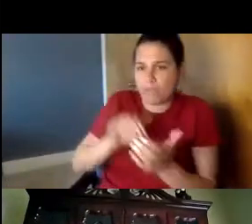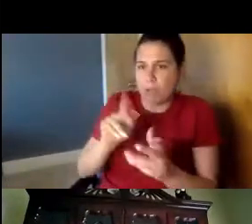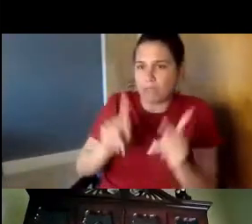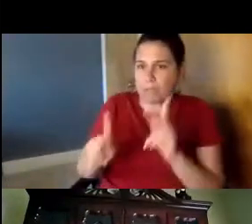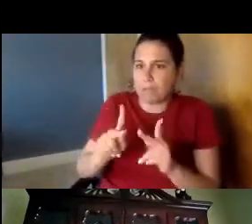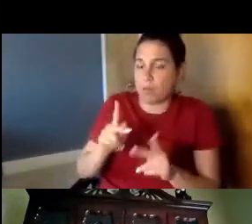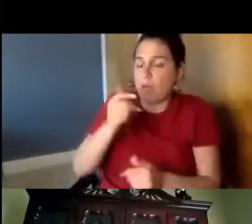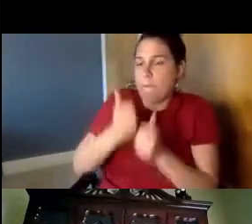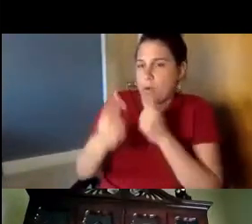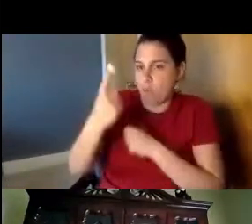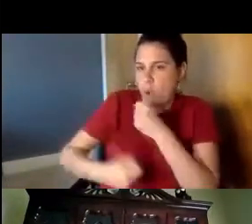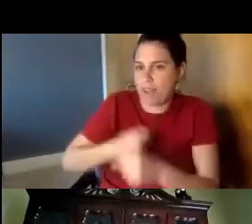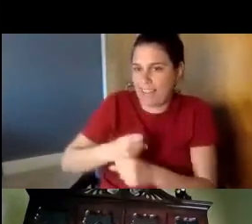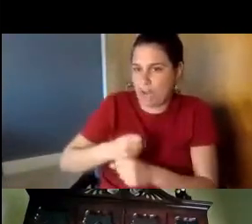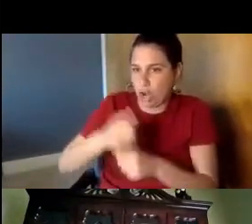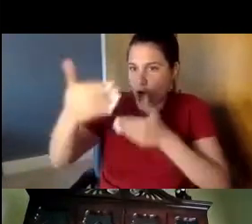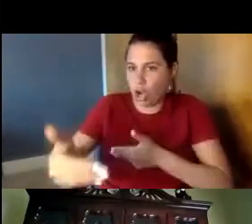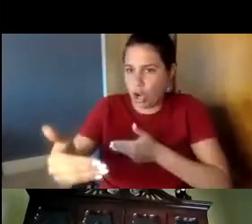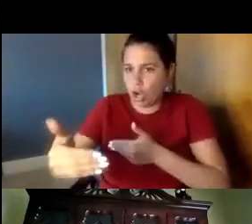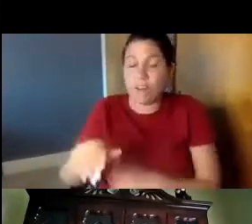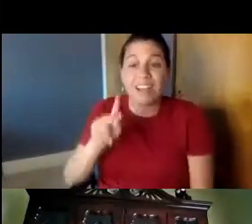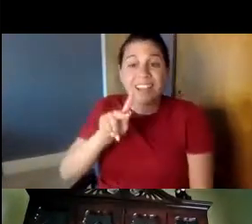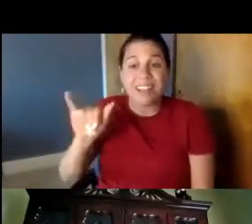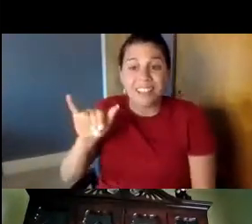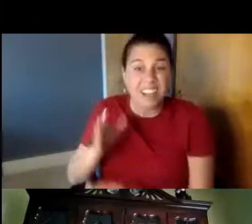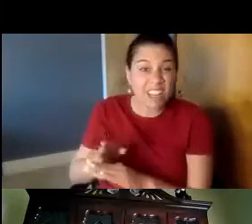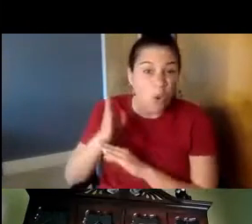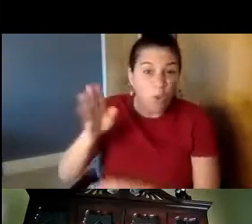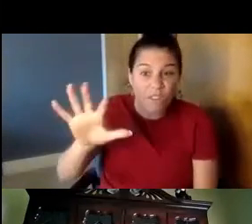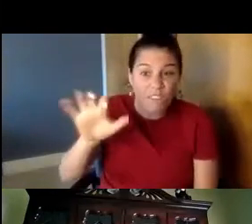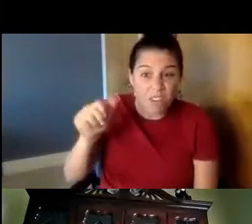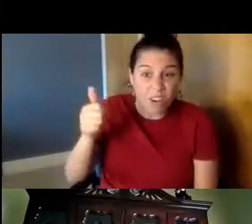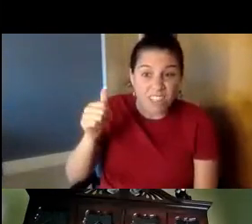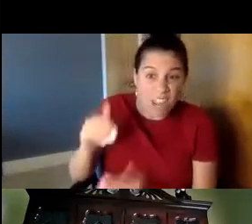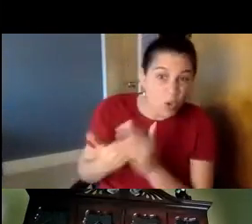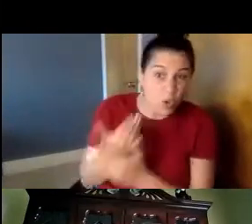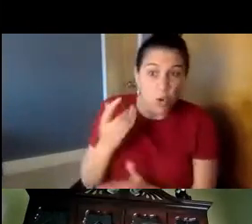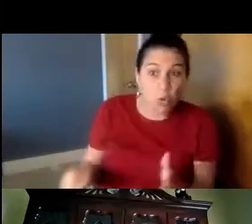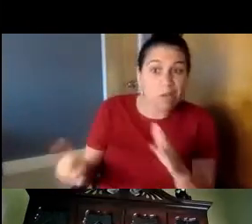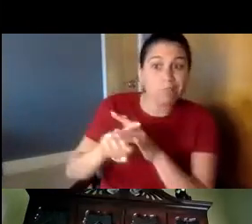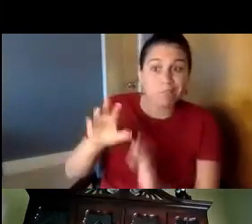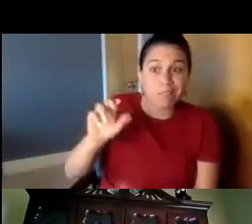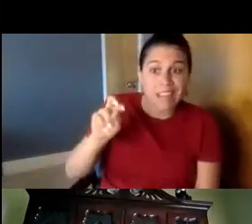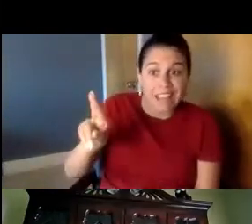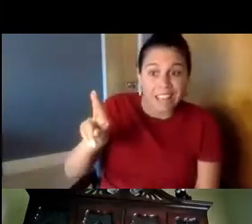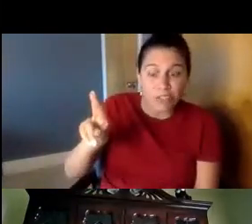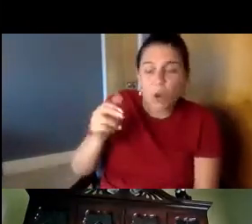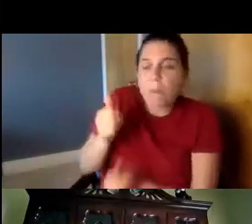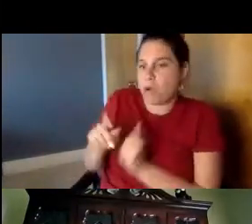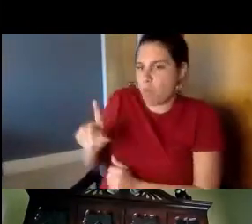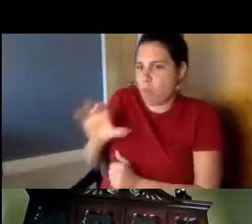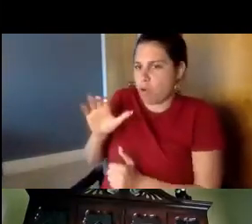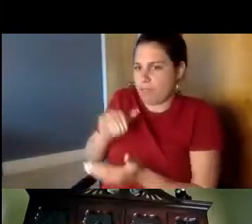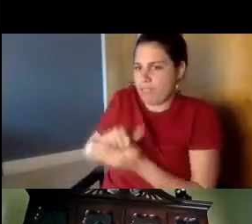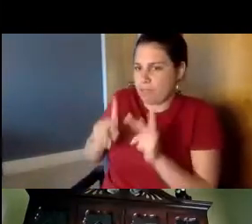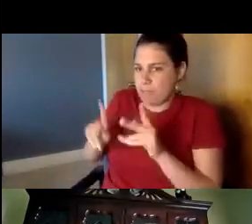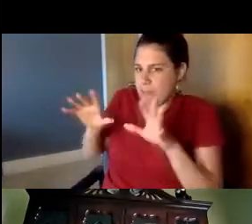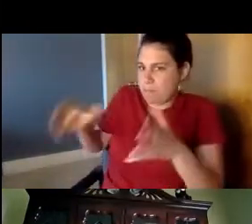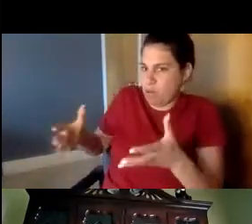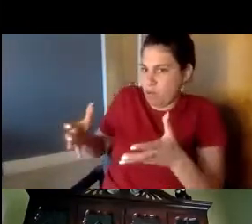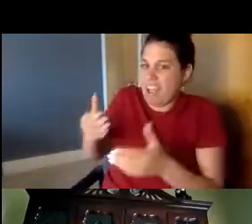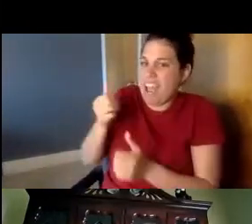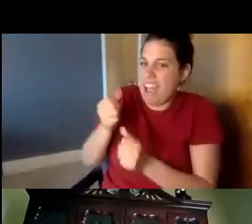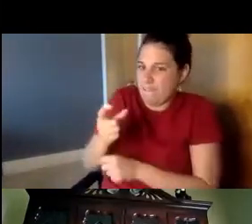year. And Kentucky has a rate of over 510 new cases of cancer per 100,000 people in Kentucky per